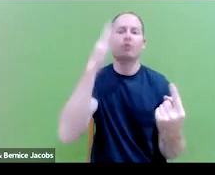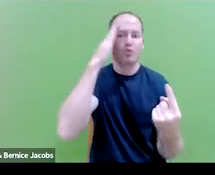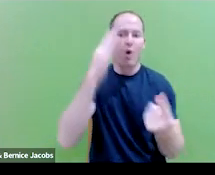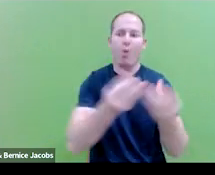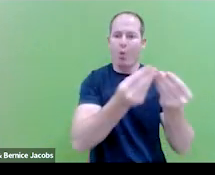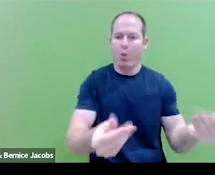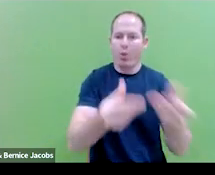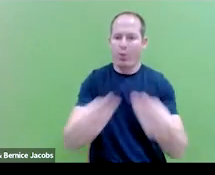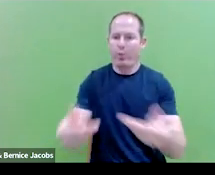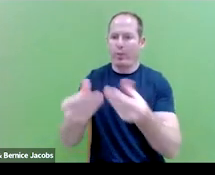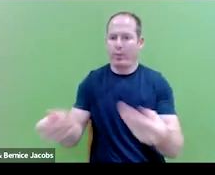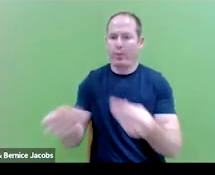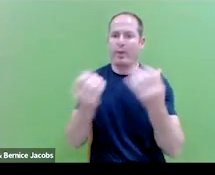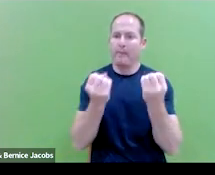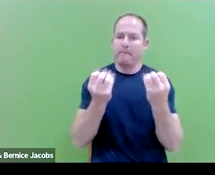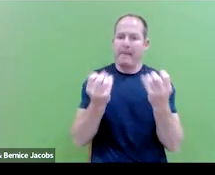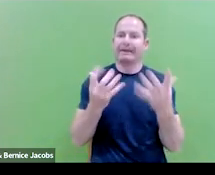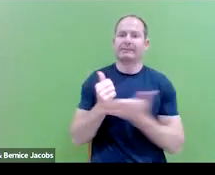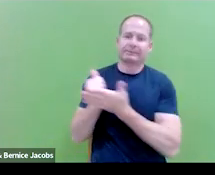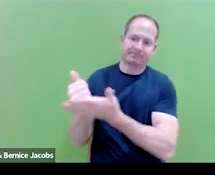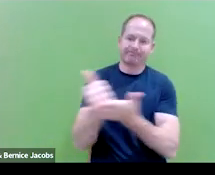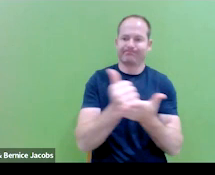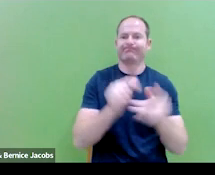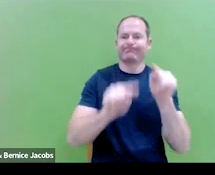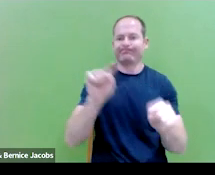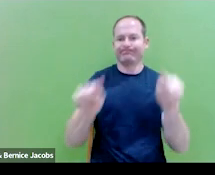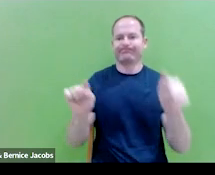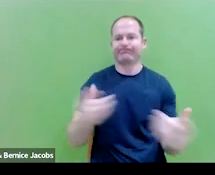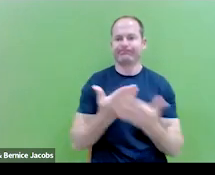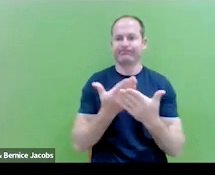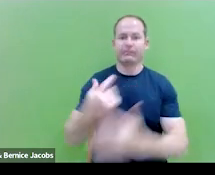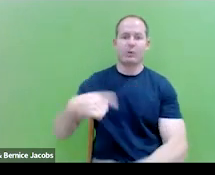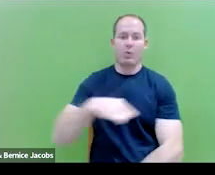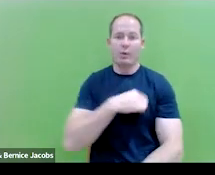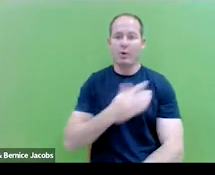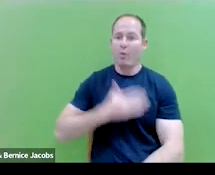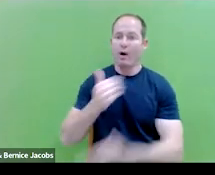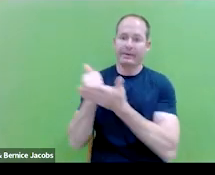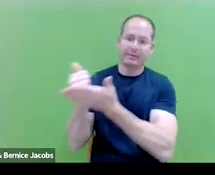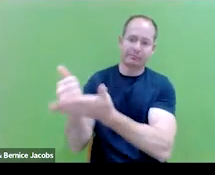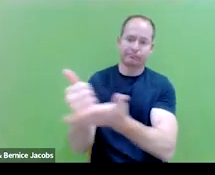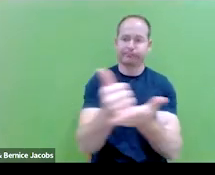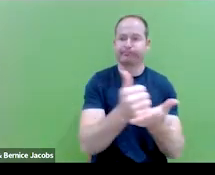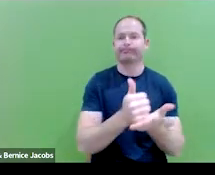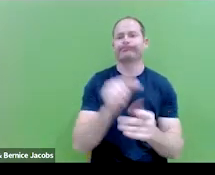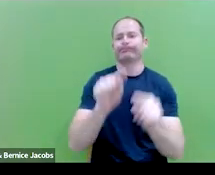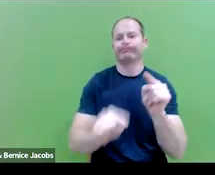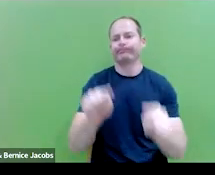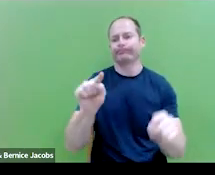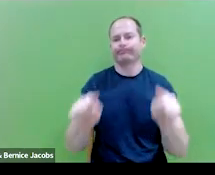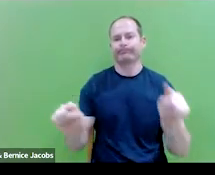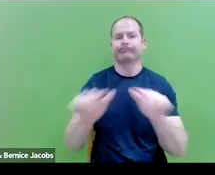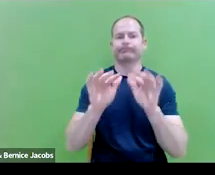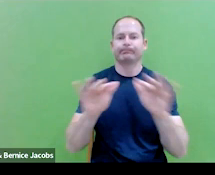users in our environment, and by designing for the greatest extent possible, we can best accommodate people